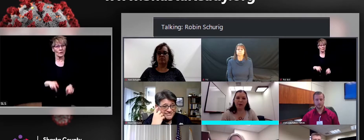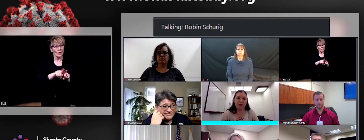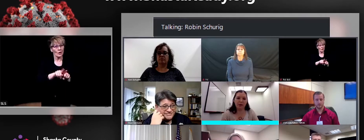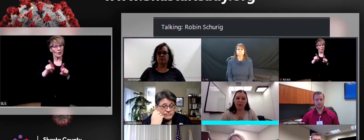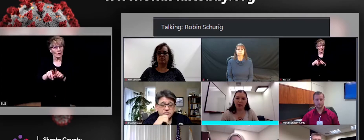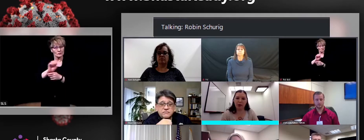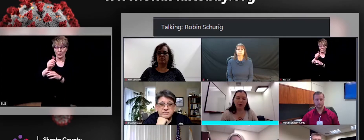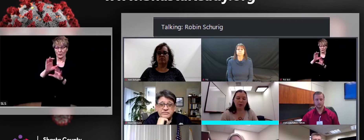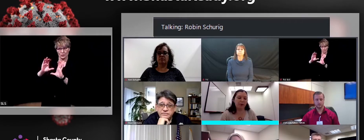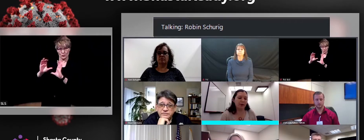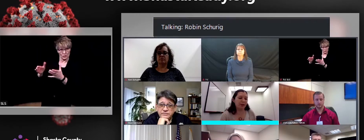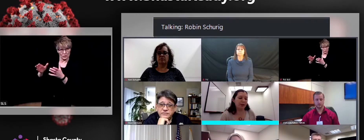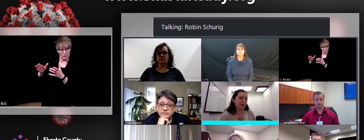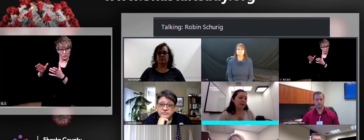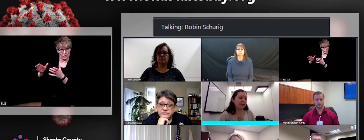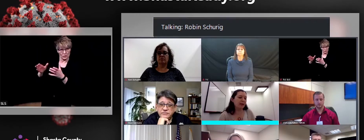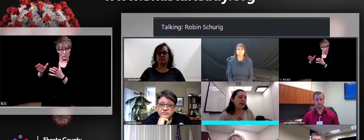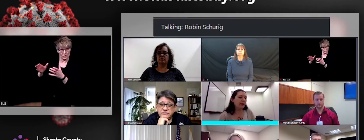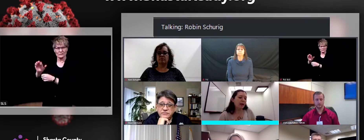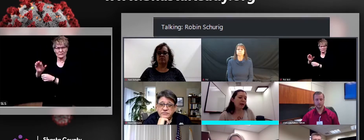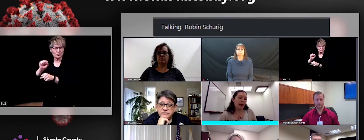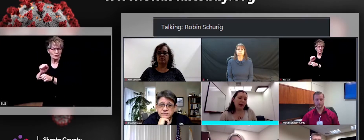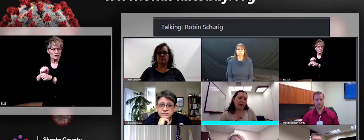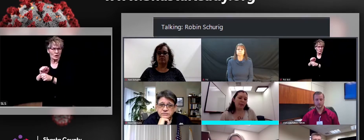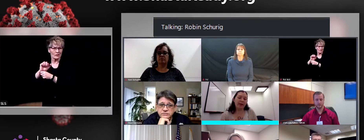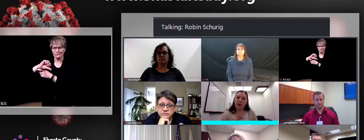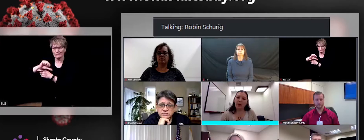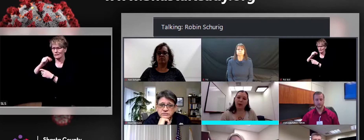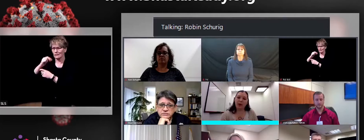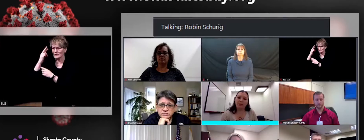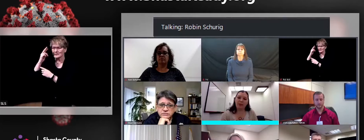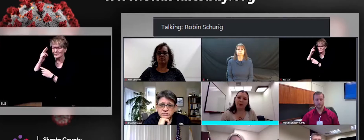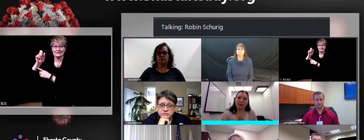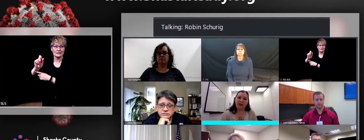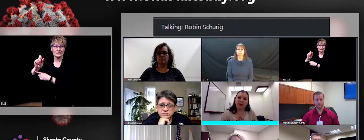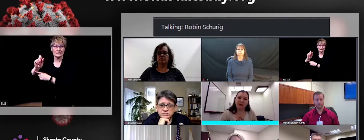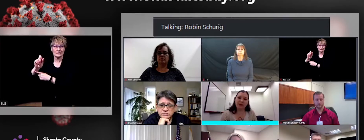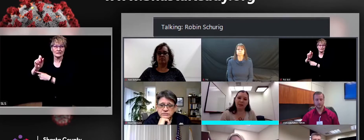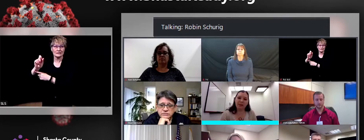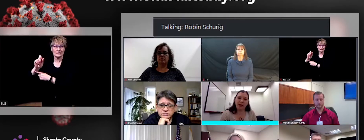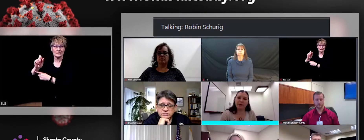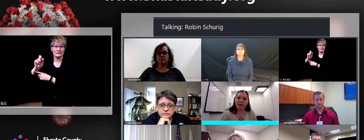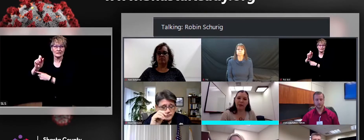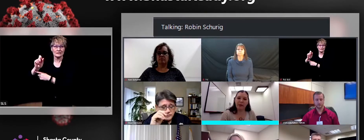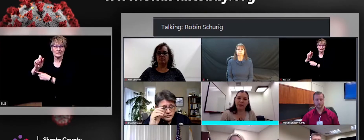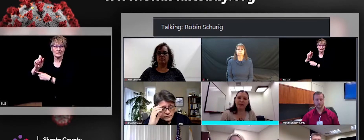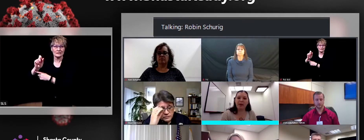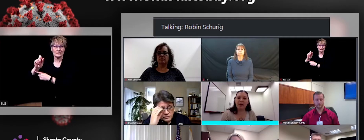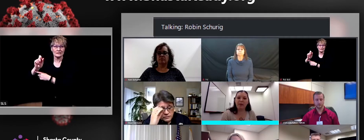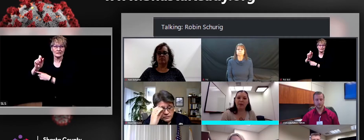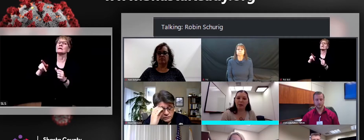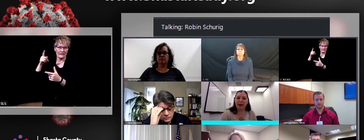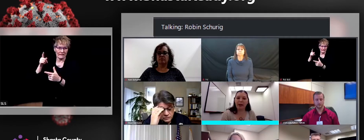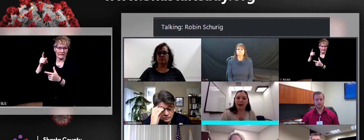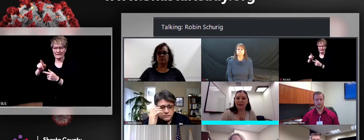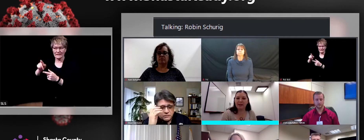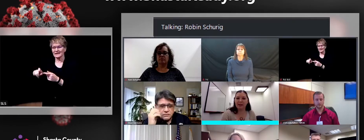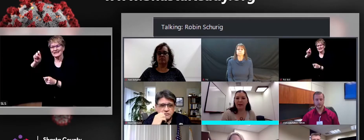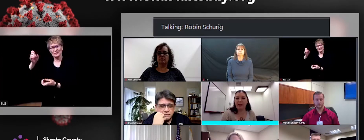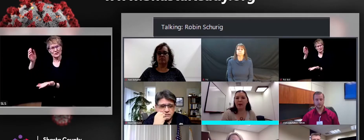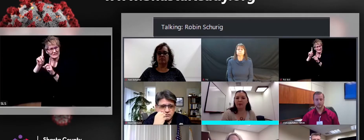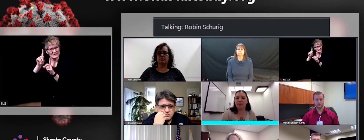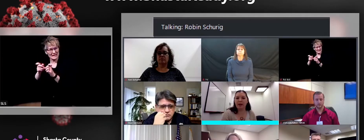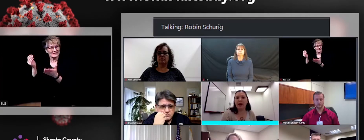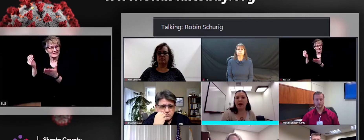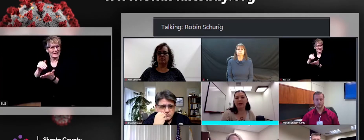with people, either through their jobs or for some other reason, then the lower our test positivity is going to be. If it's only sick people who are getting